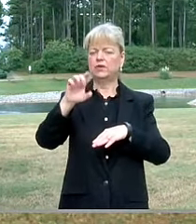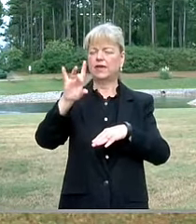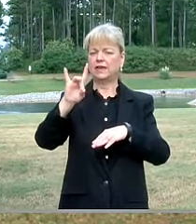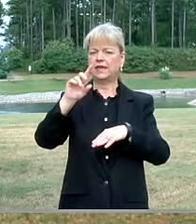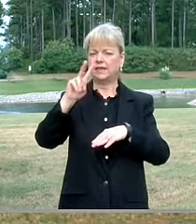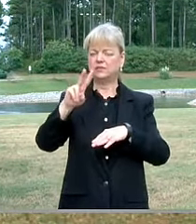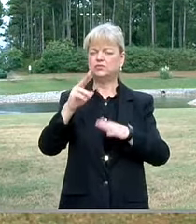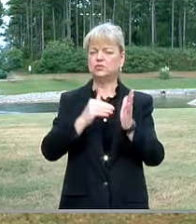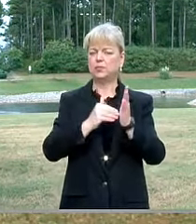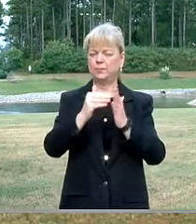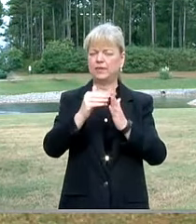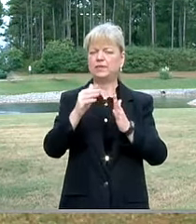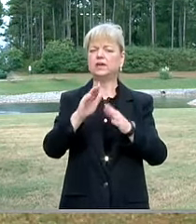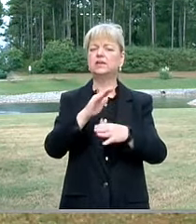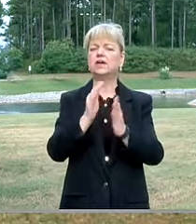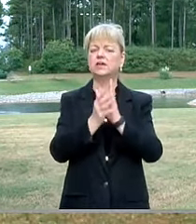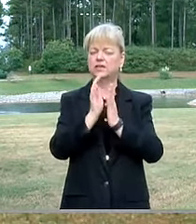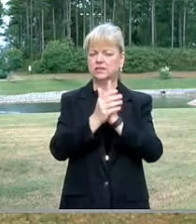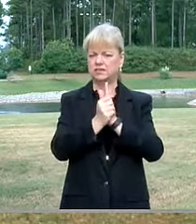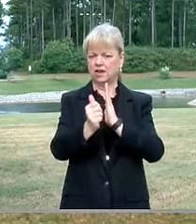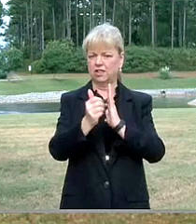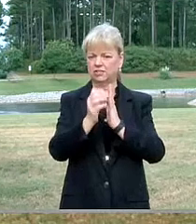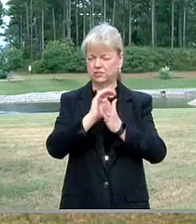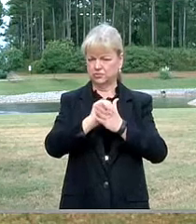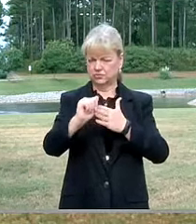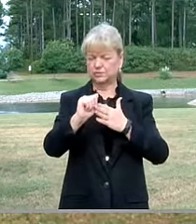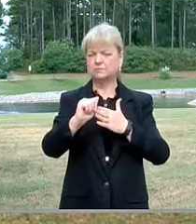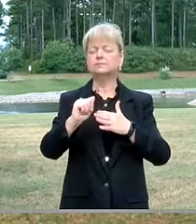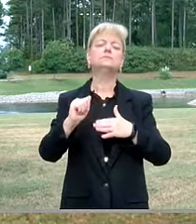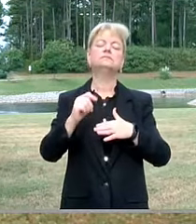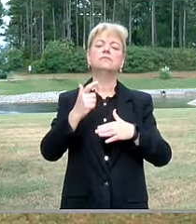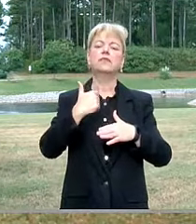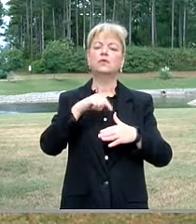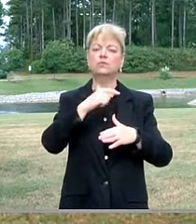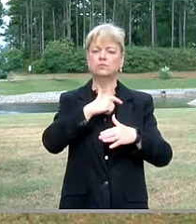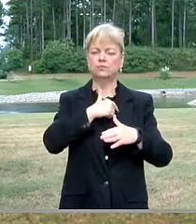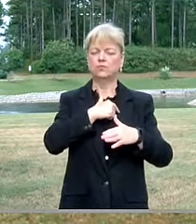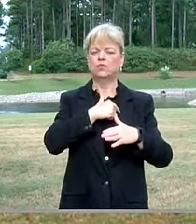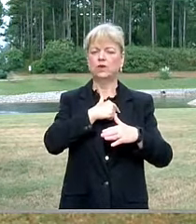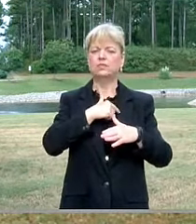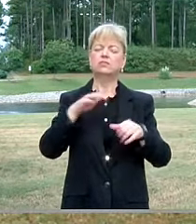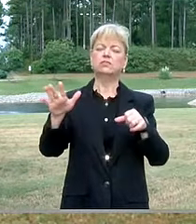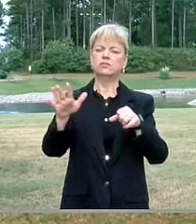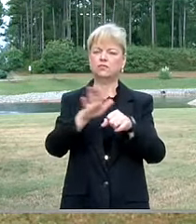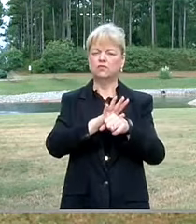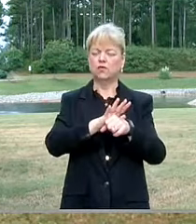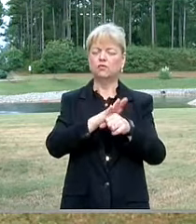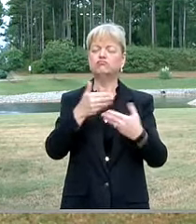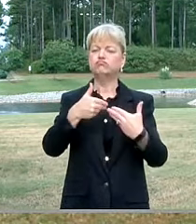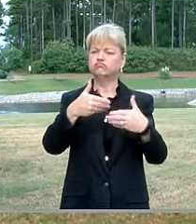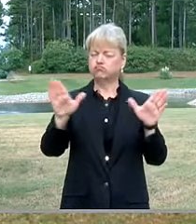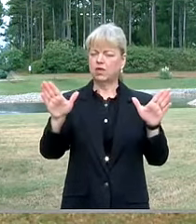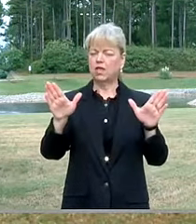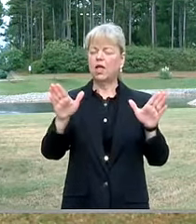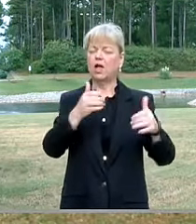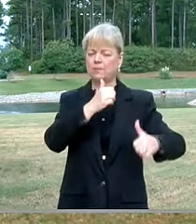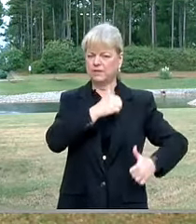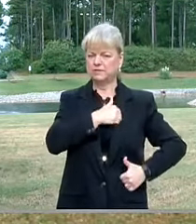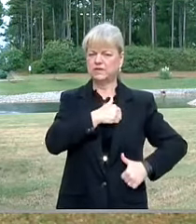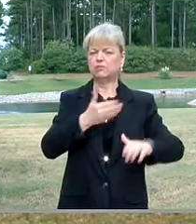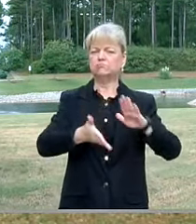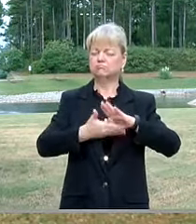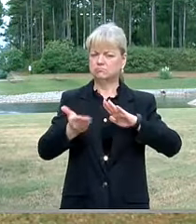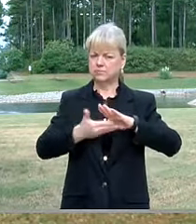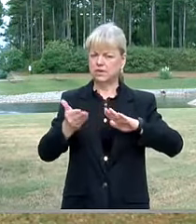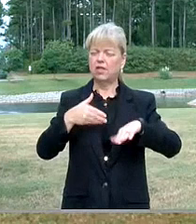billion. In support of our country's national security objectives and the Army's full range of military operations. After almost